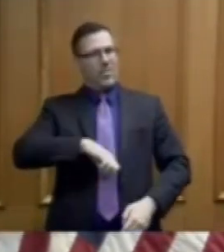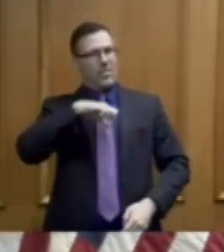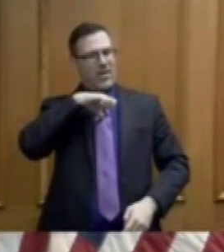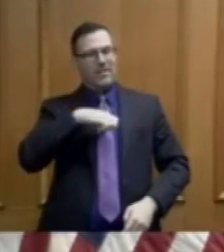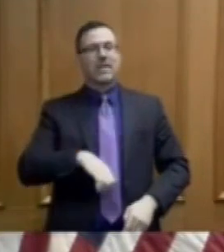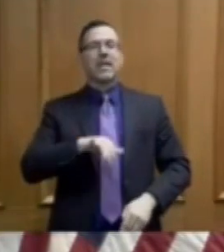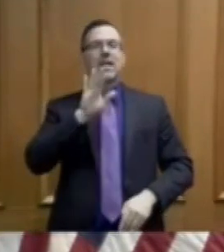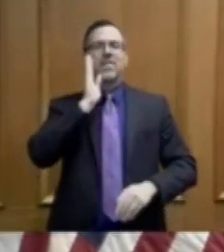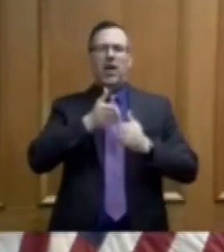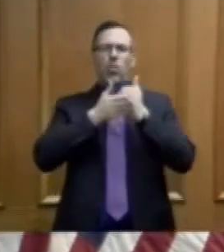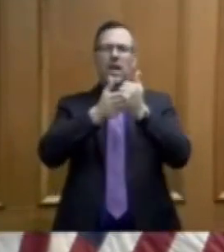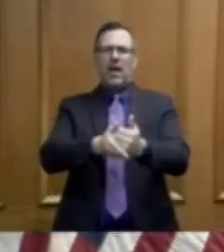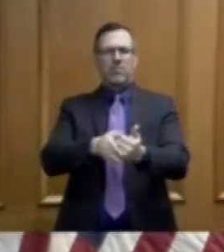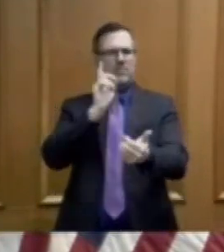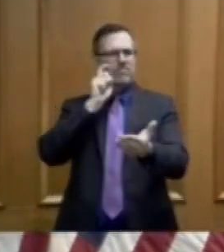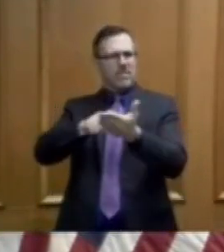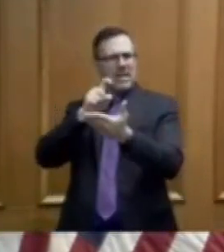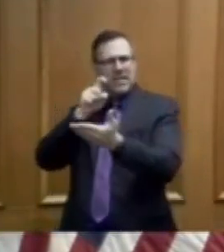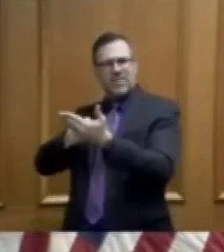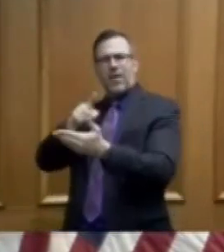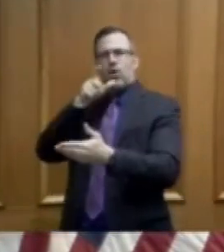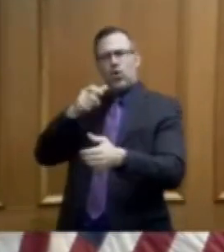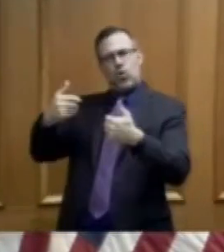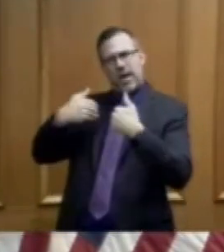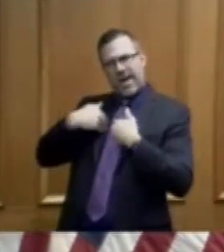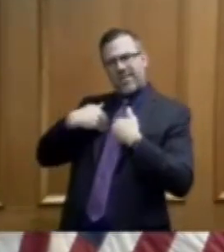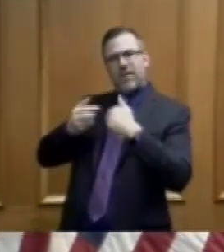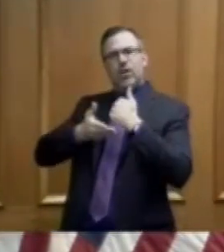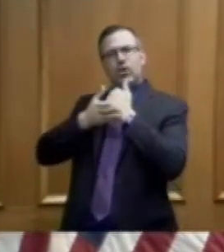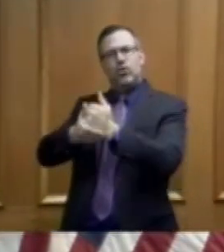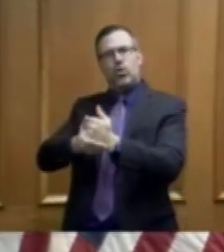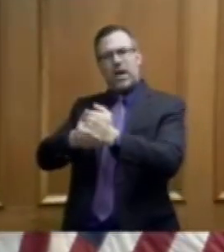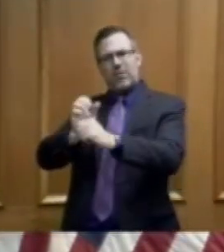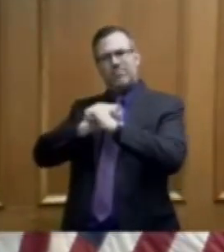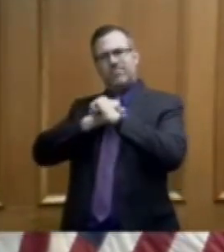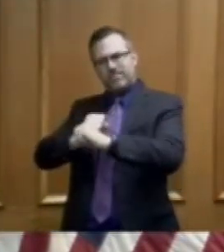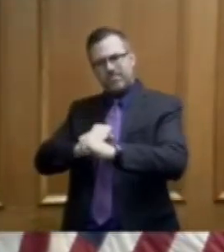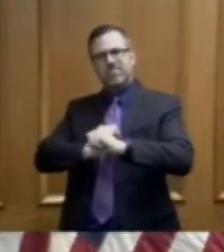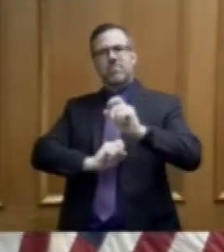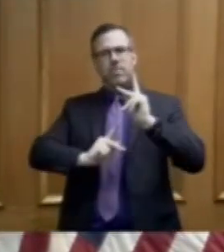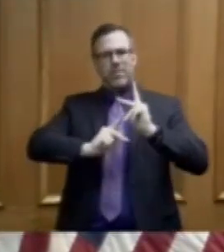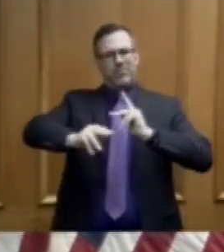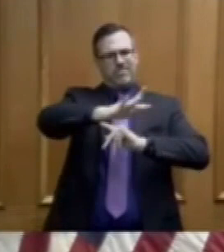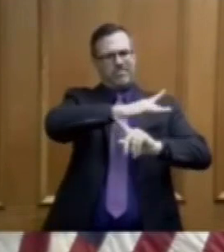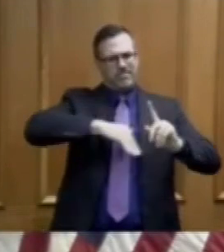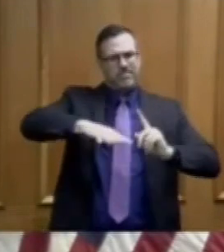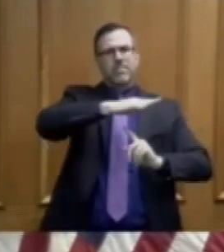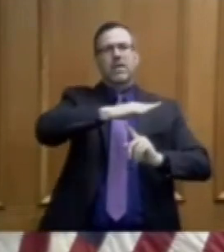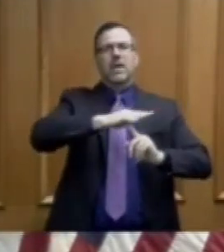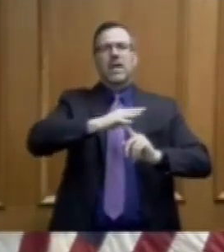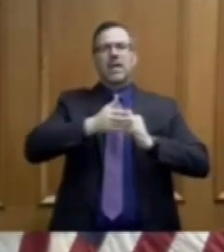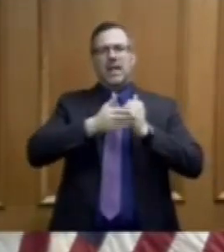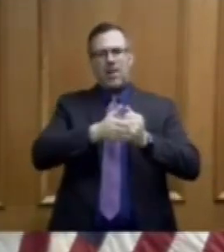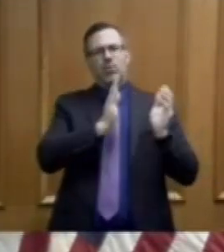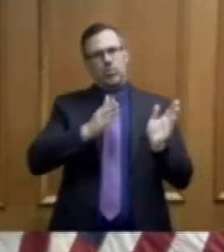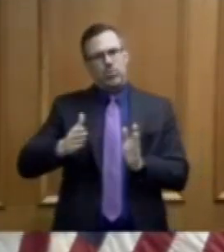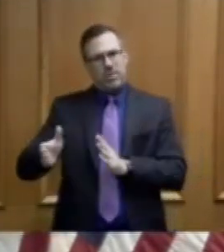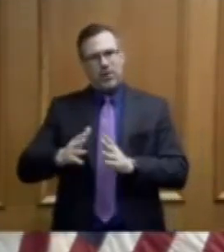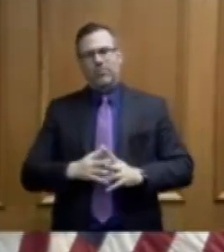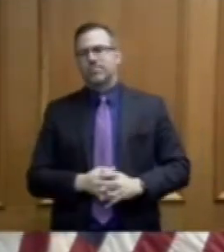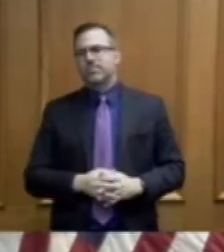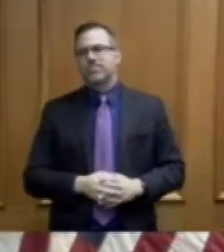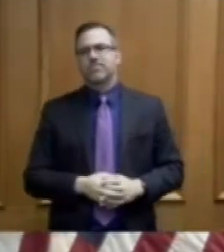us to better identify cases so we can better mitigate our risk and prepare accordingly. Speaking of preparing,